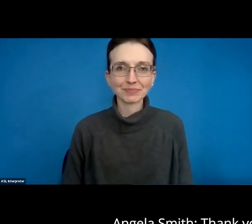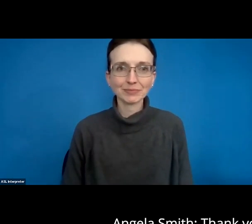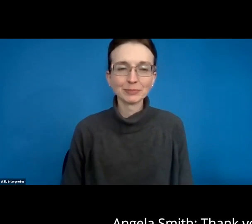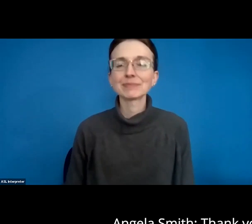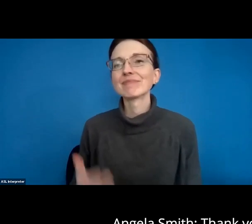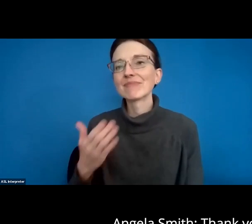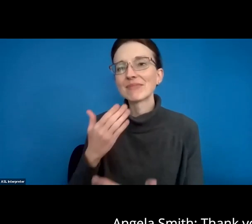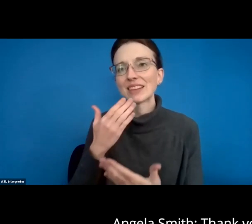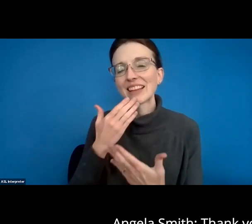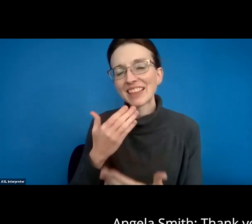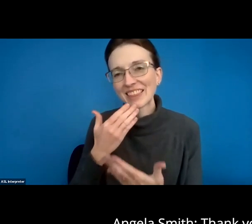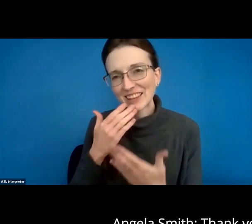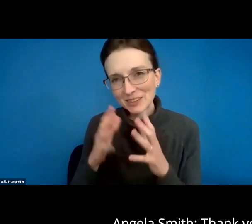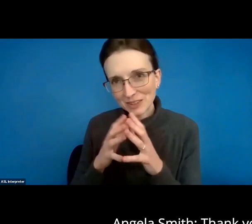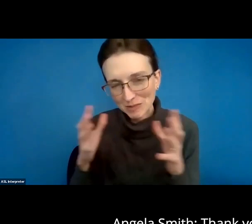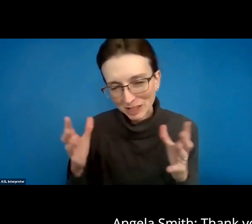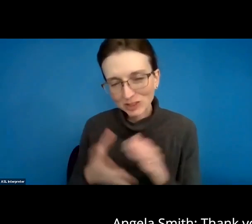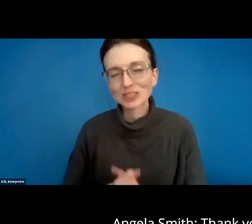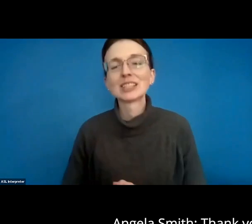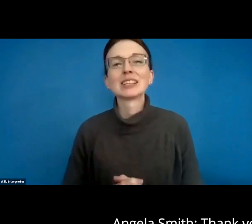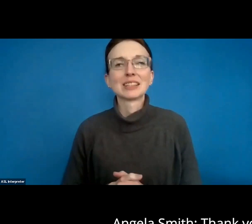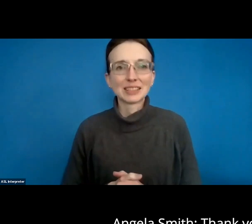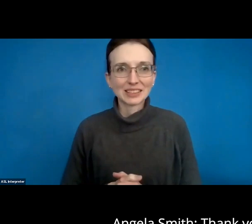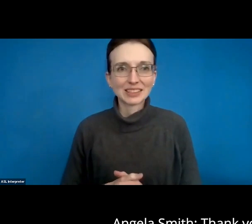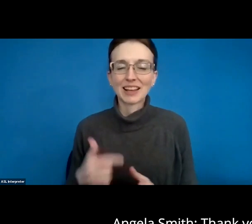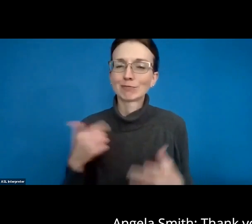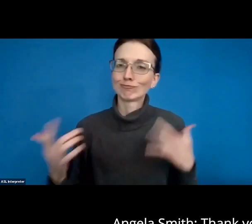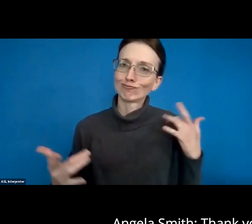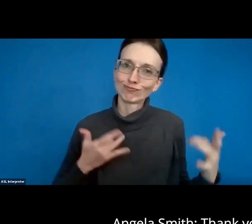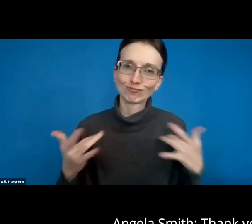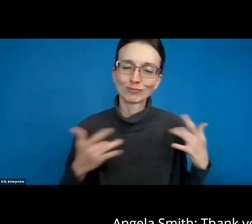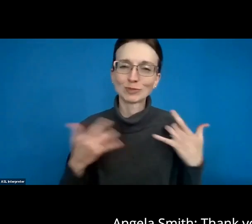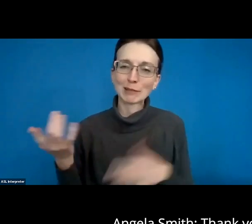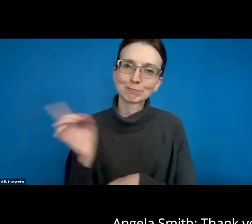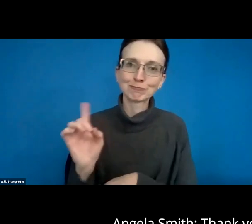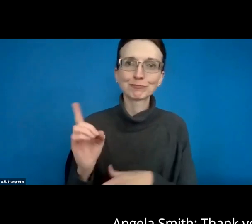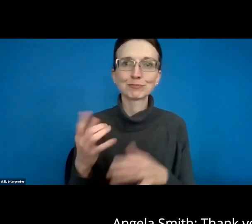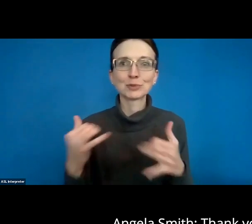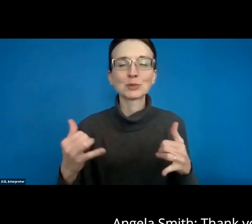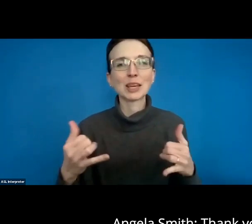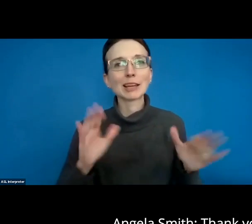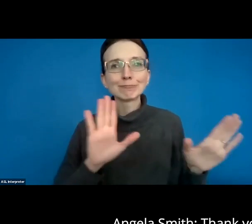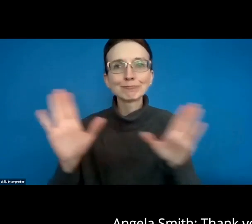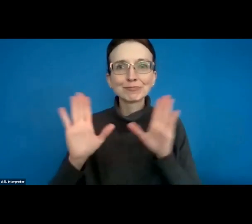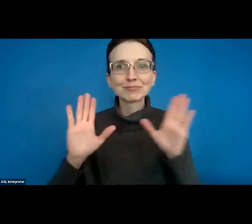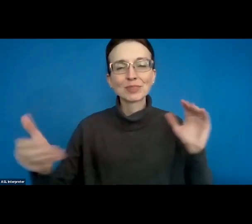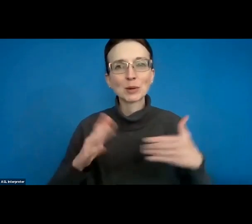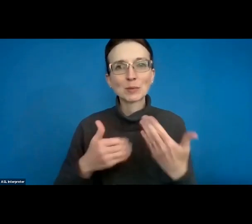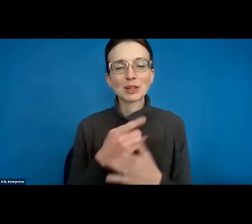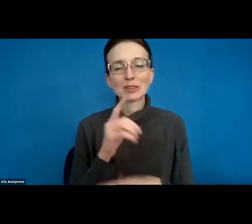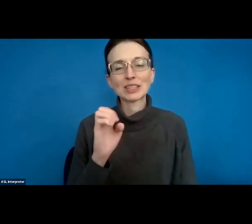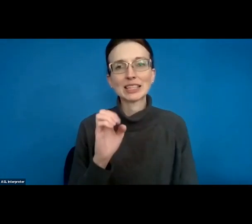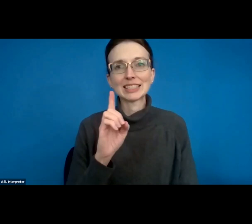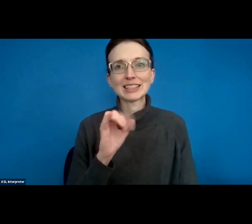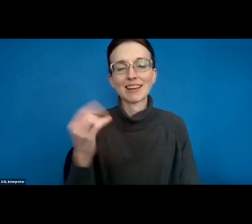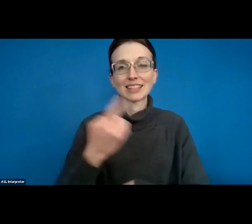Thank you, Abdul Khaliq. I am super excited to be here and welcome everyone to EDI's Day